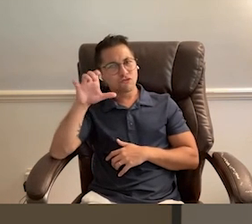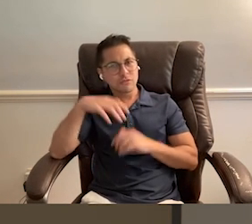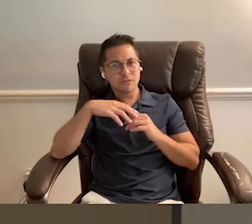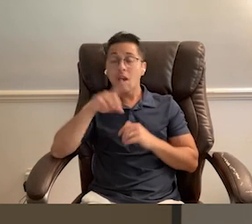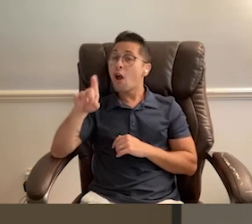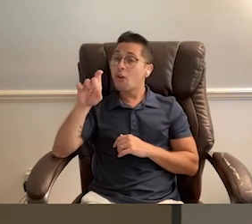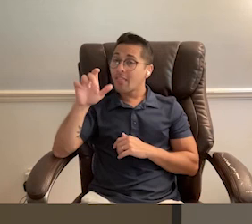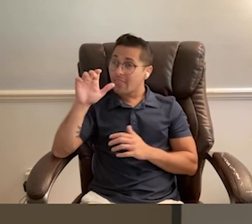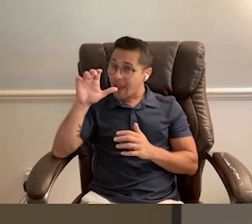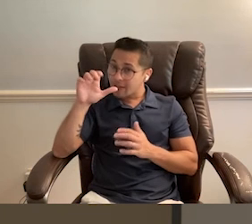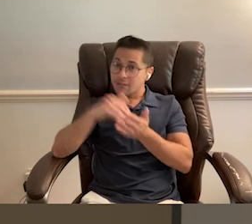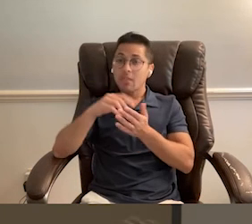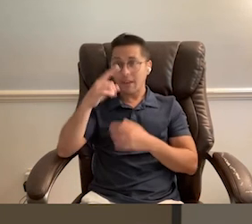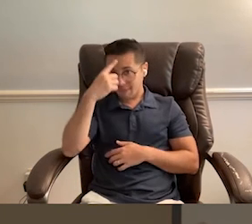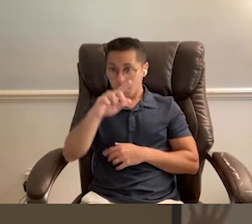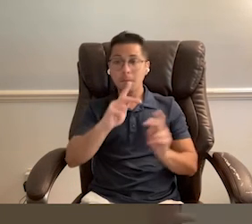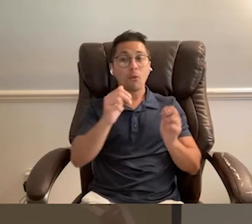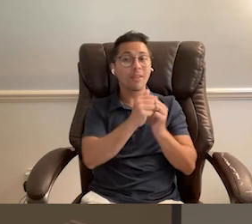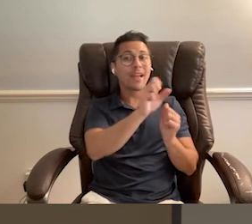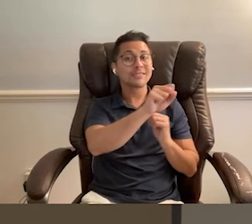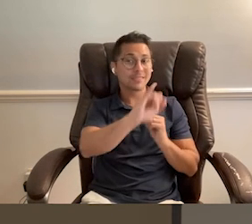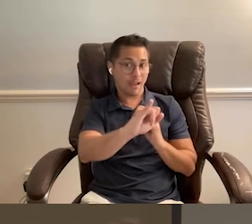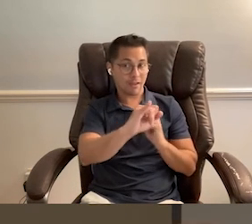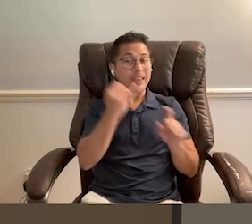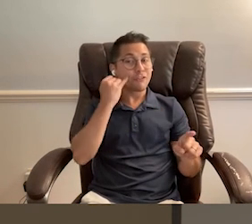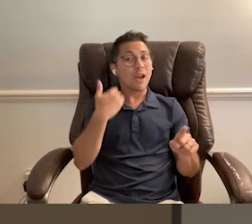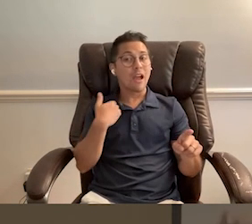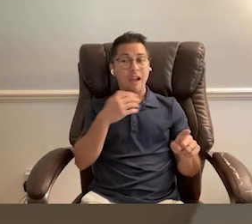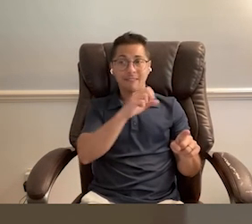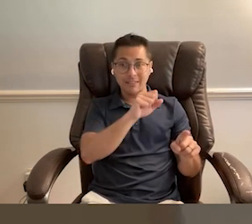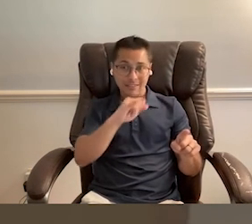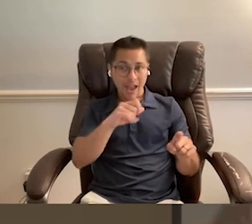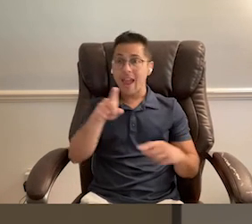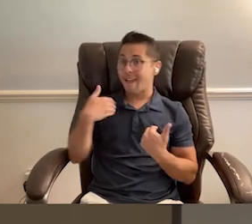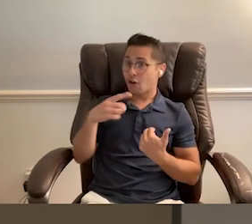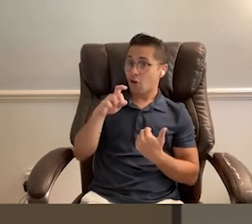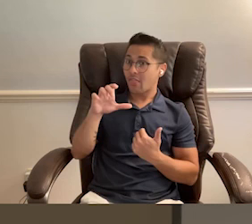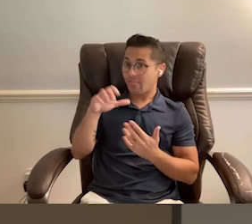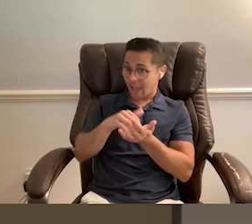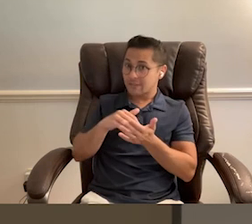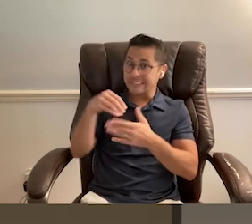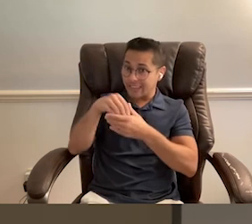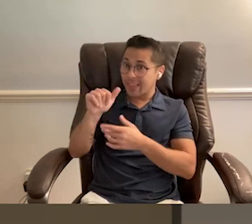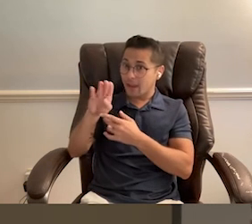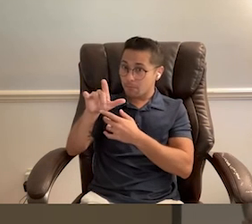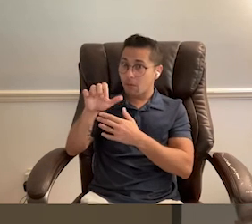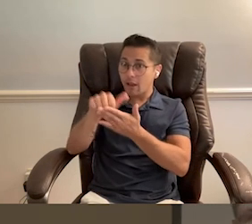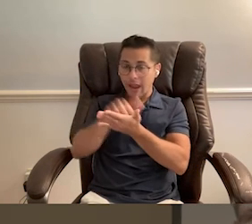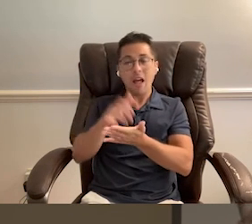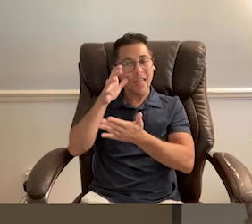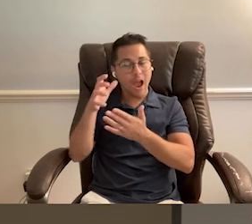on SSI. If you're on SSI and you have 100,000 in your able account, once you get past that, it's going to count towards that $2,000